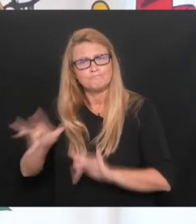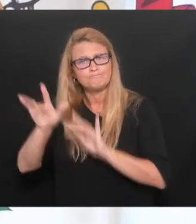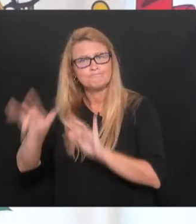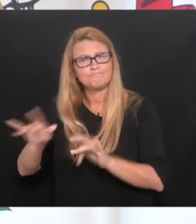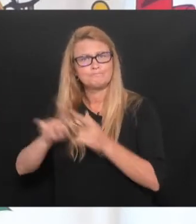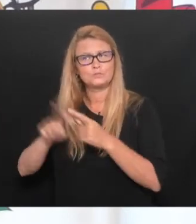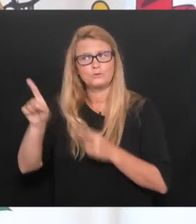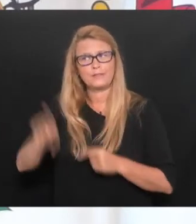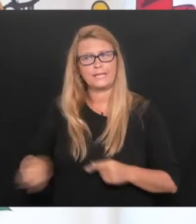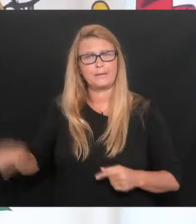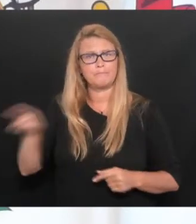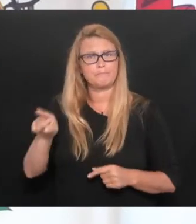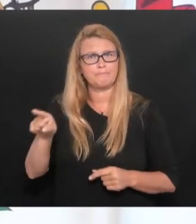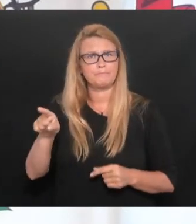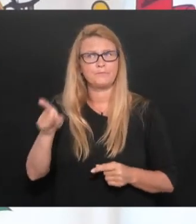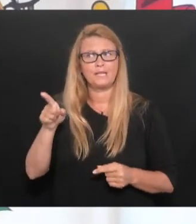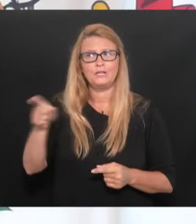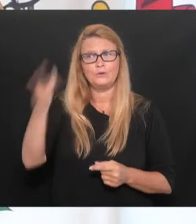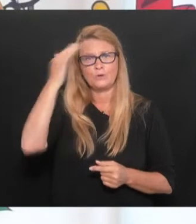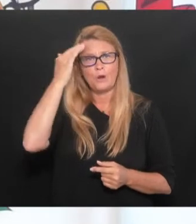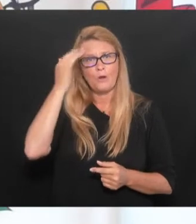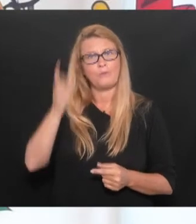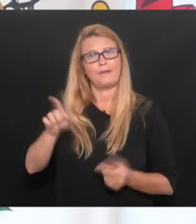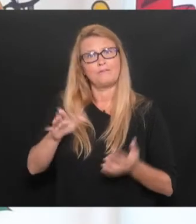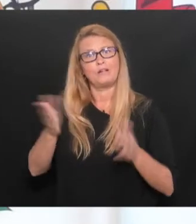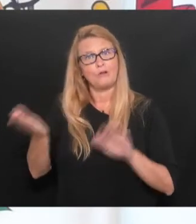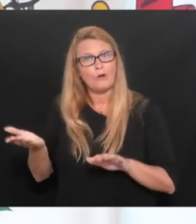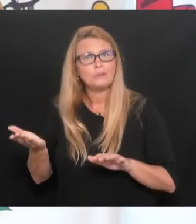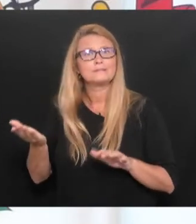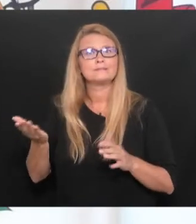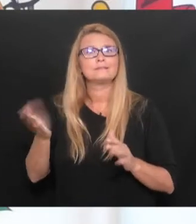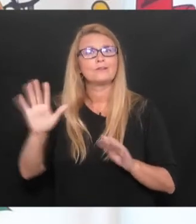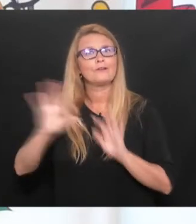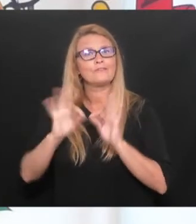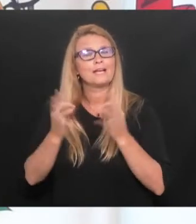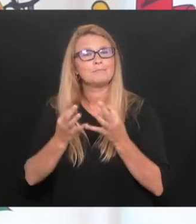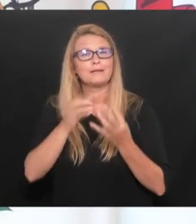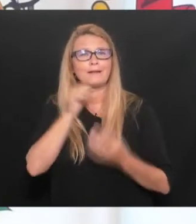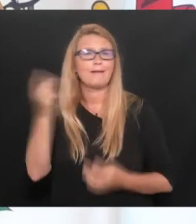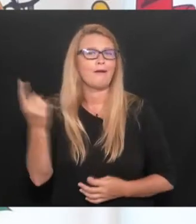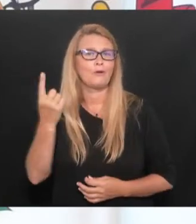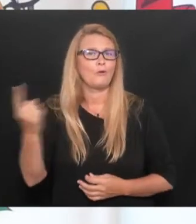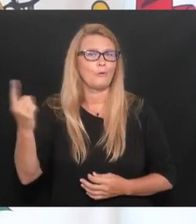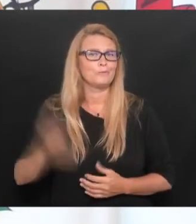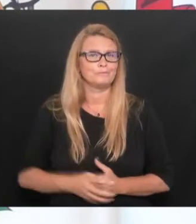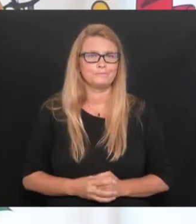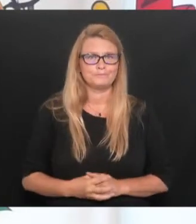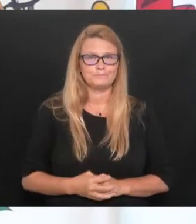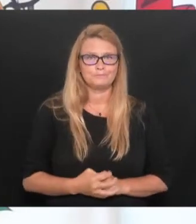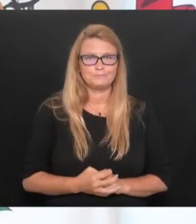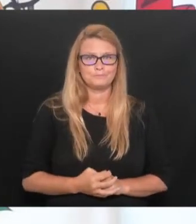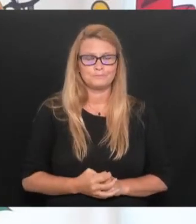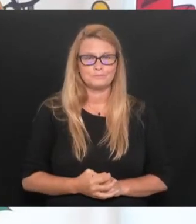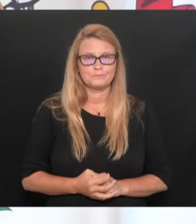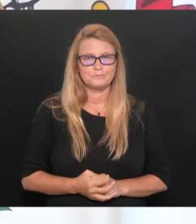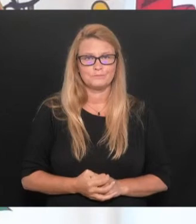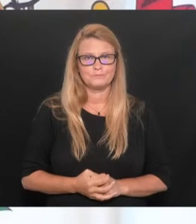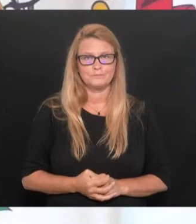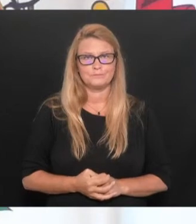hate like crazy their loss, and you're just want them to know that they're not alone. We have